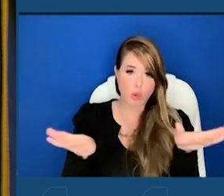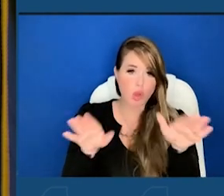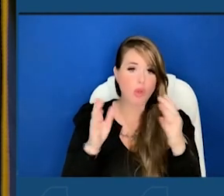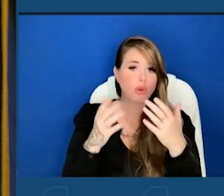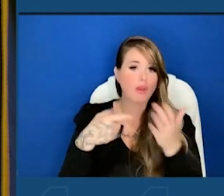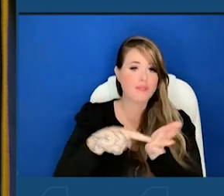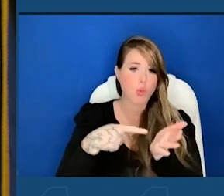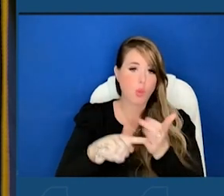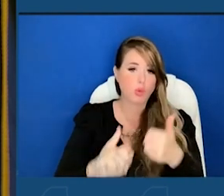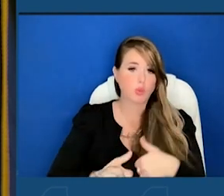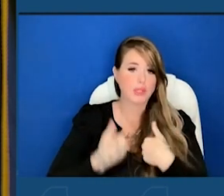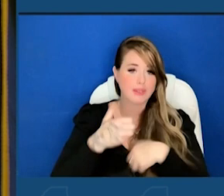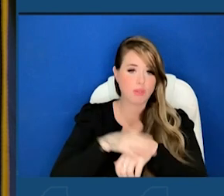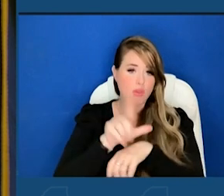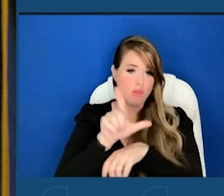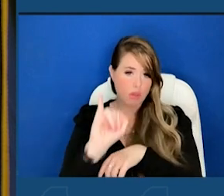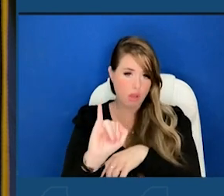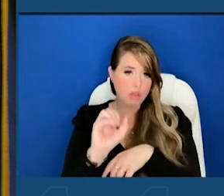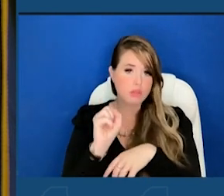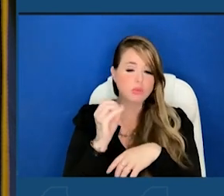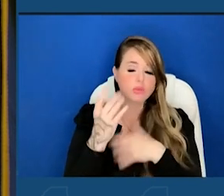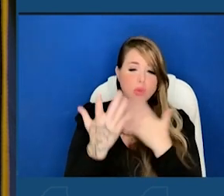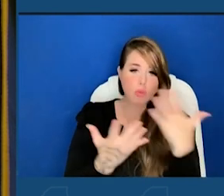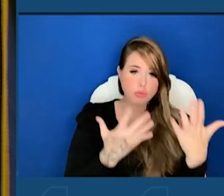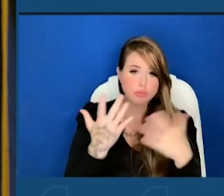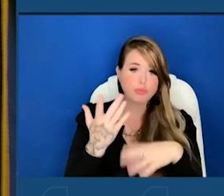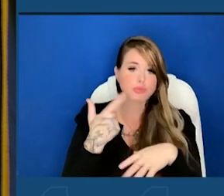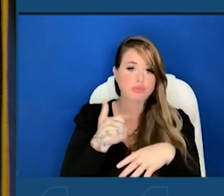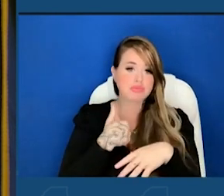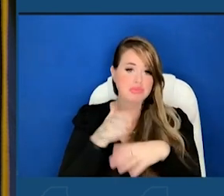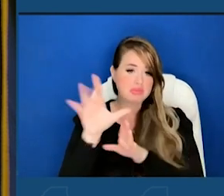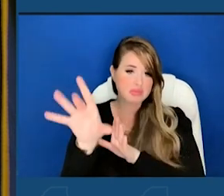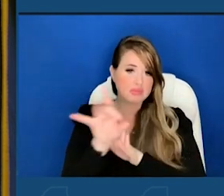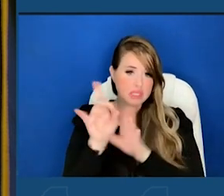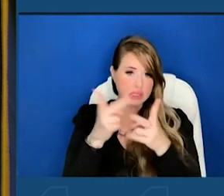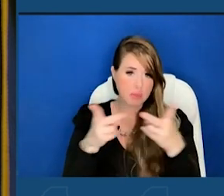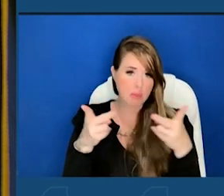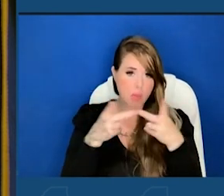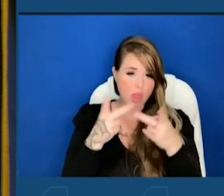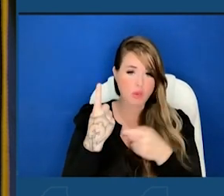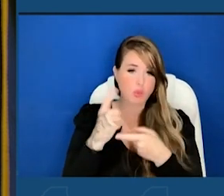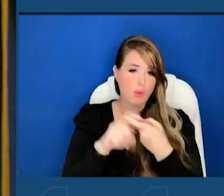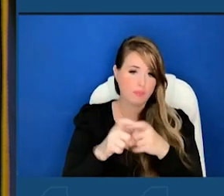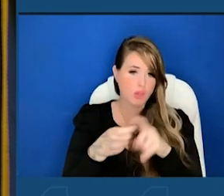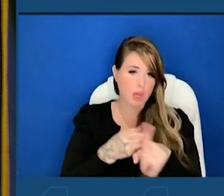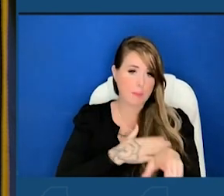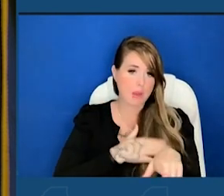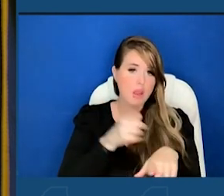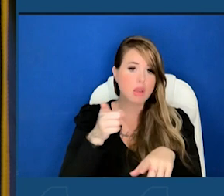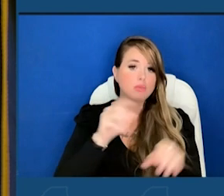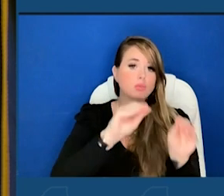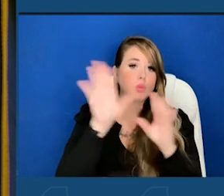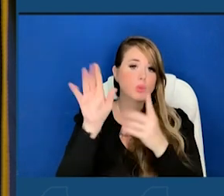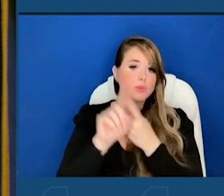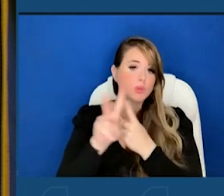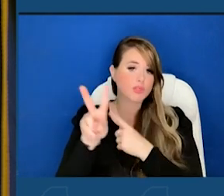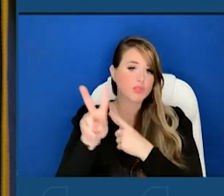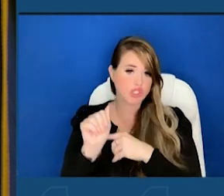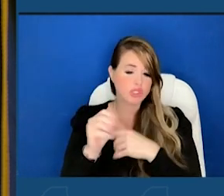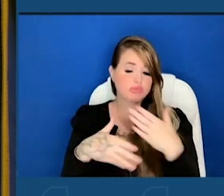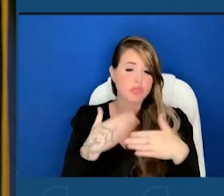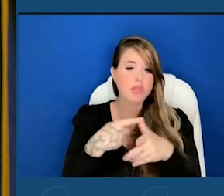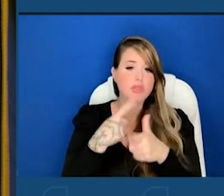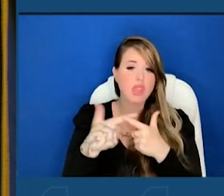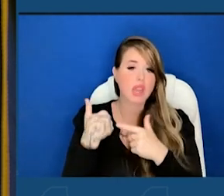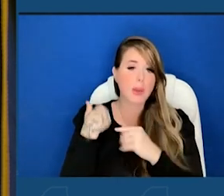live on Long Island. So I picked a spot. A friend of mine had moved to Virginia, and then I